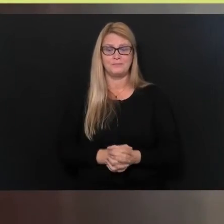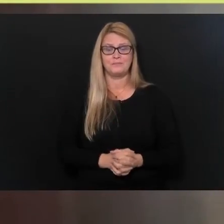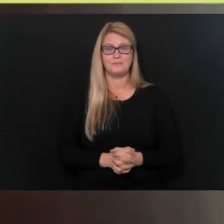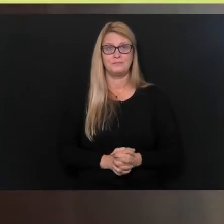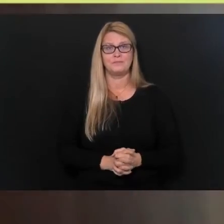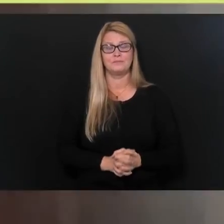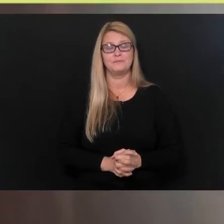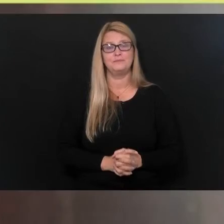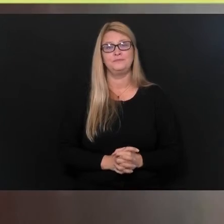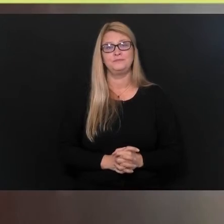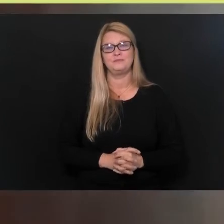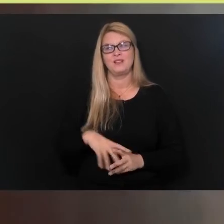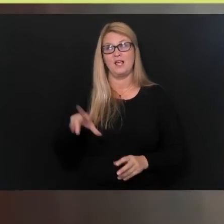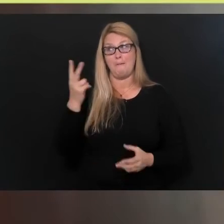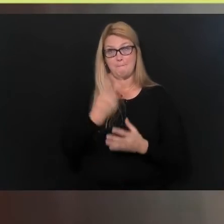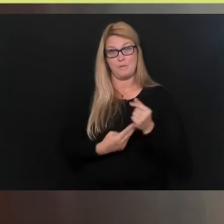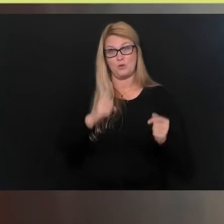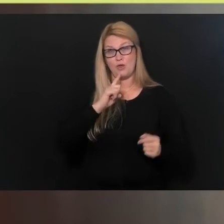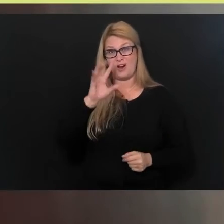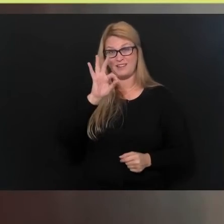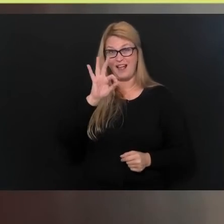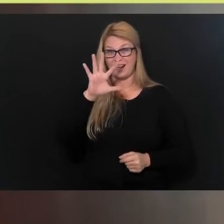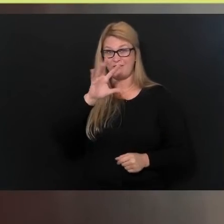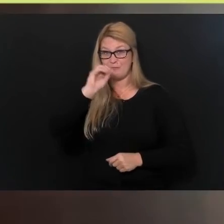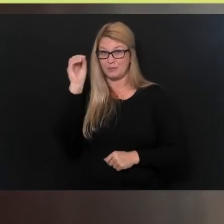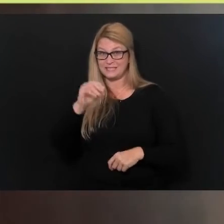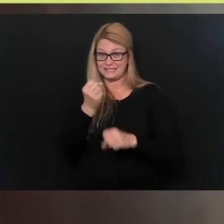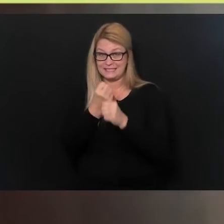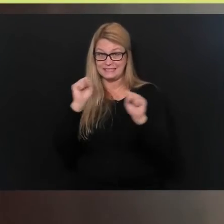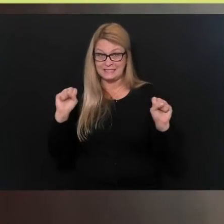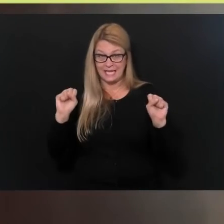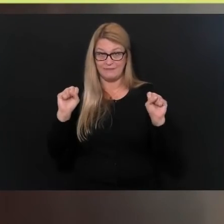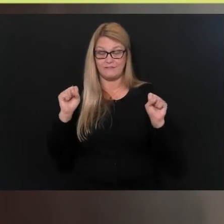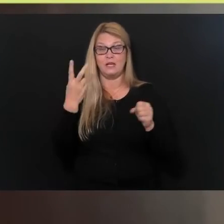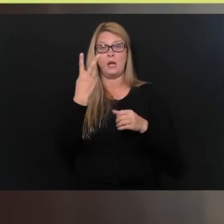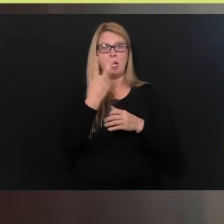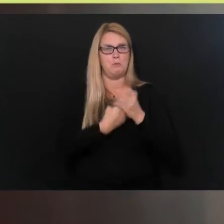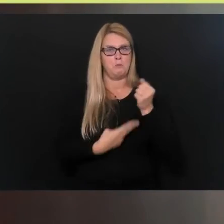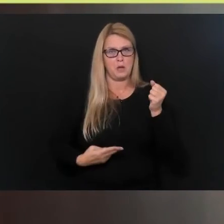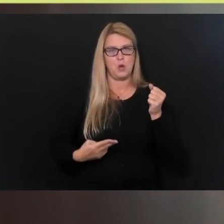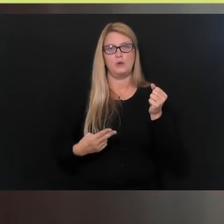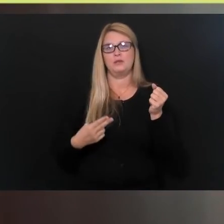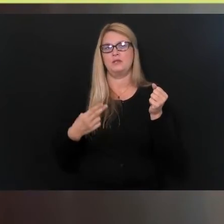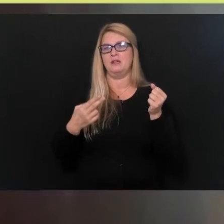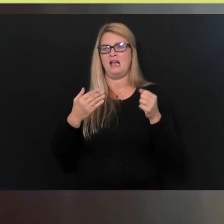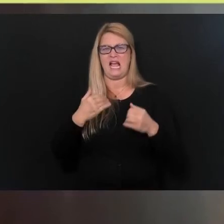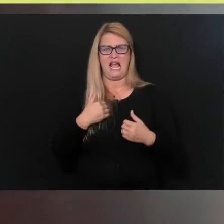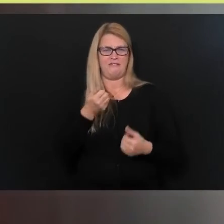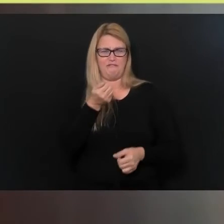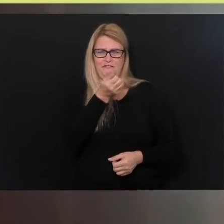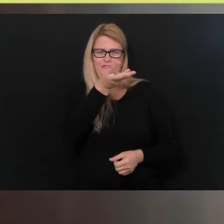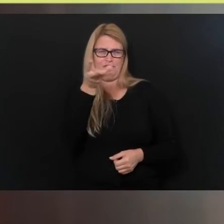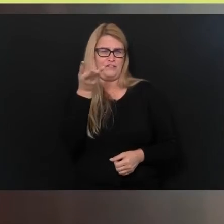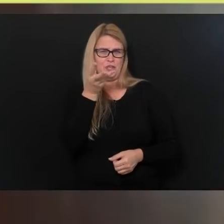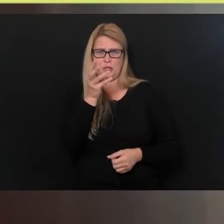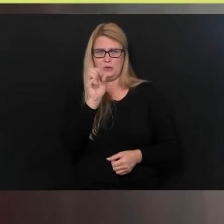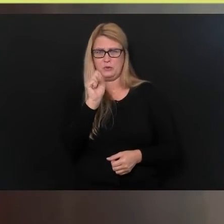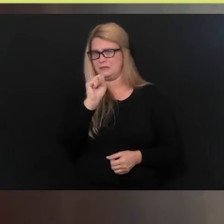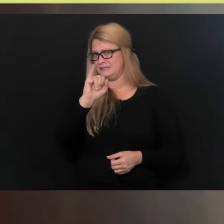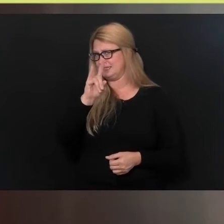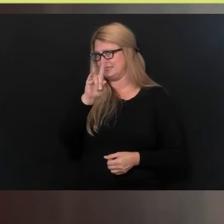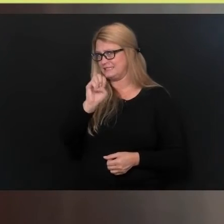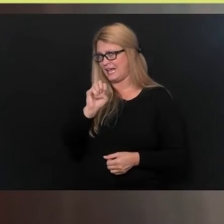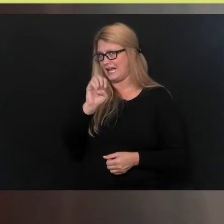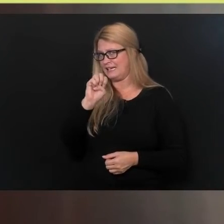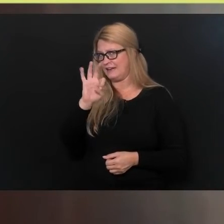results, both about 95% protection, both with very few, if any, side effects other than local problems